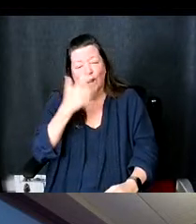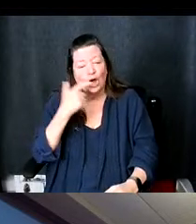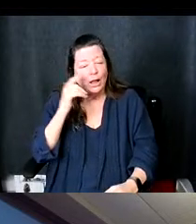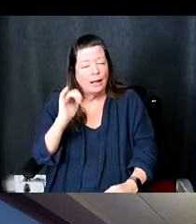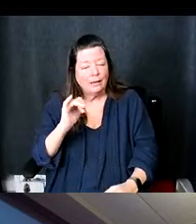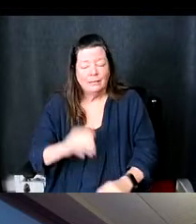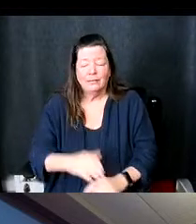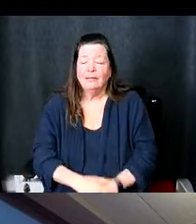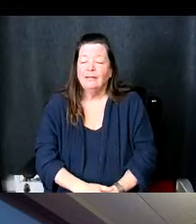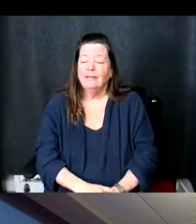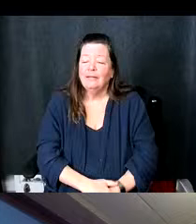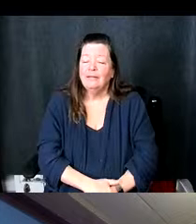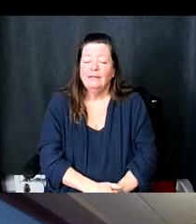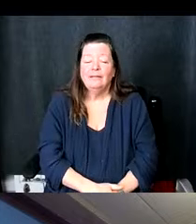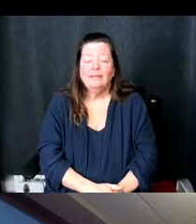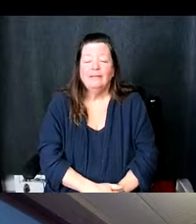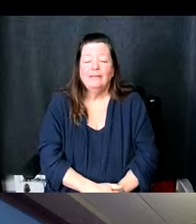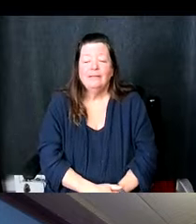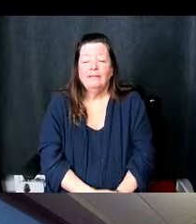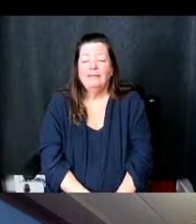Right.